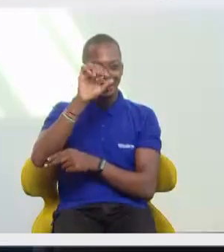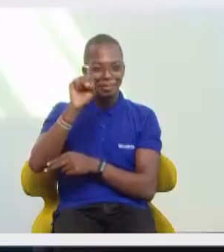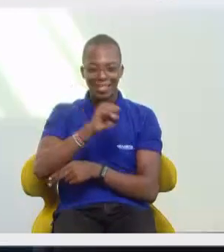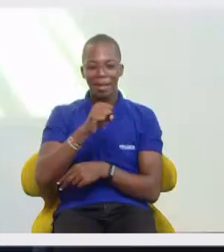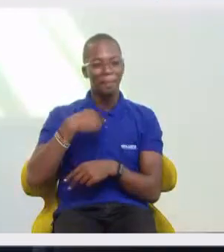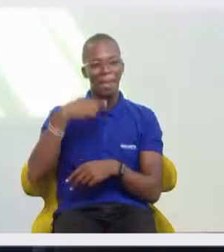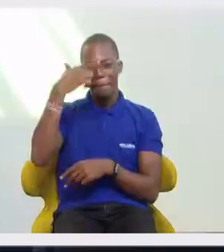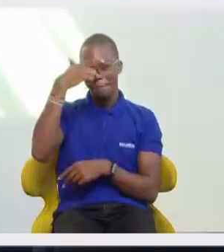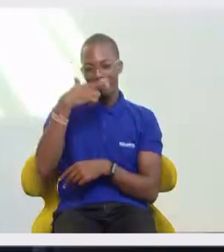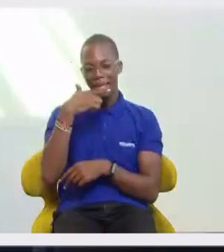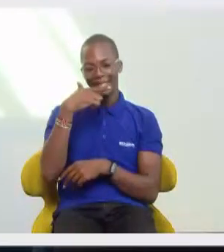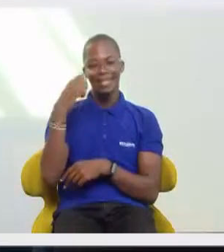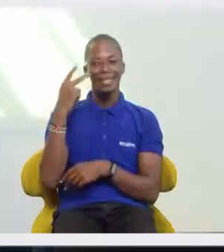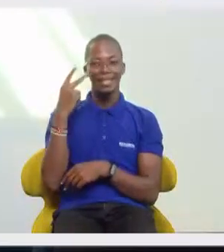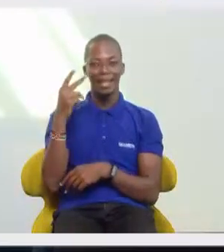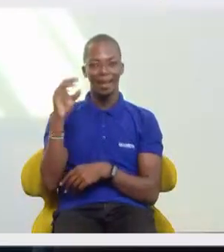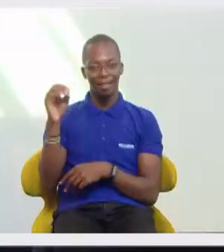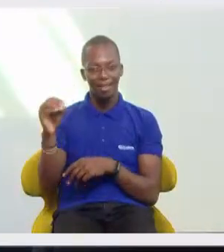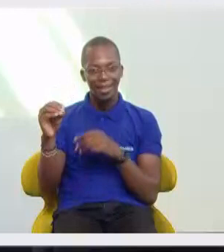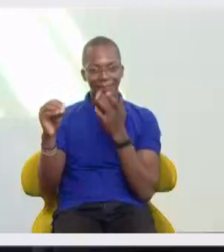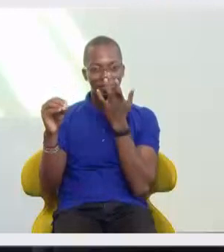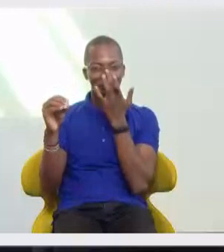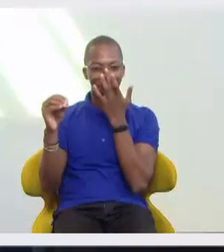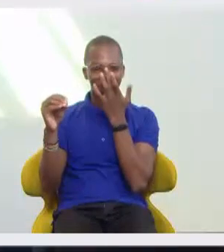impaired. I'm low vision. And,